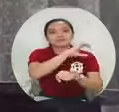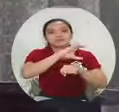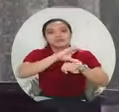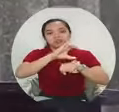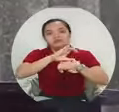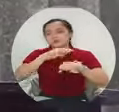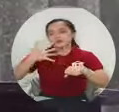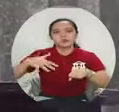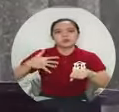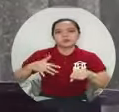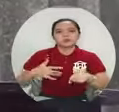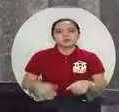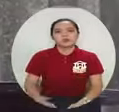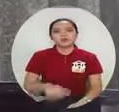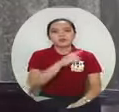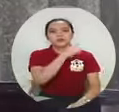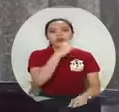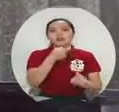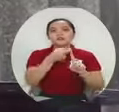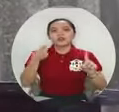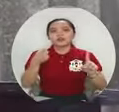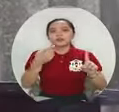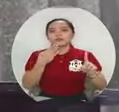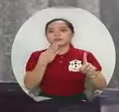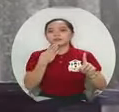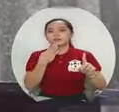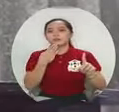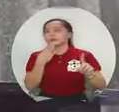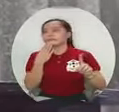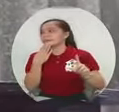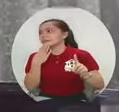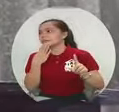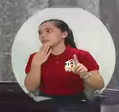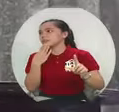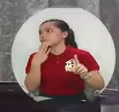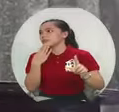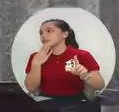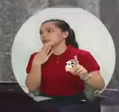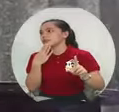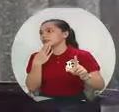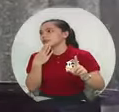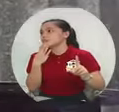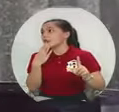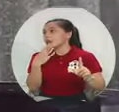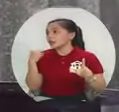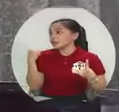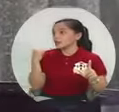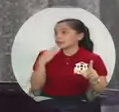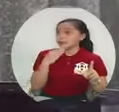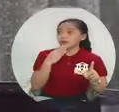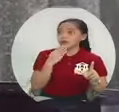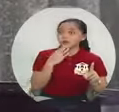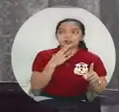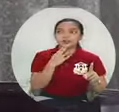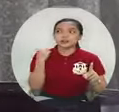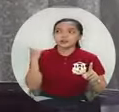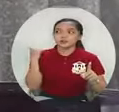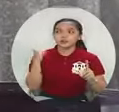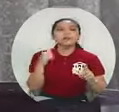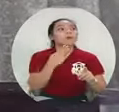really trust God this amount? She told me, don't you ever underestimate my faith.